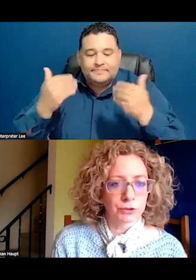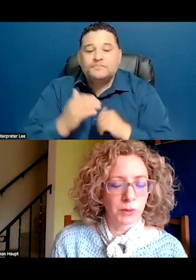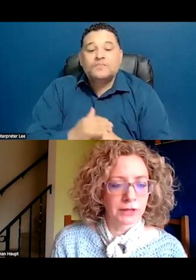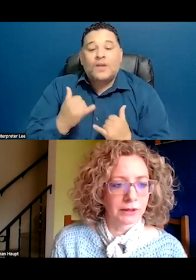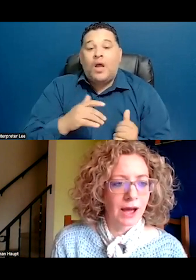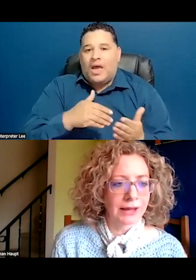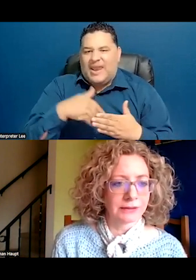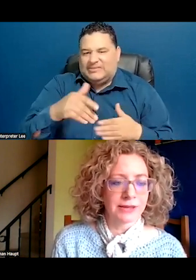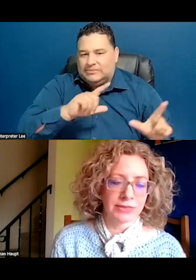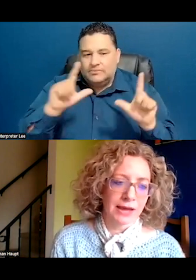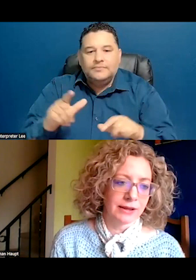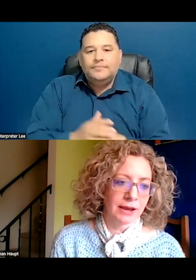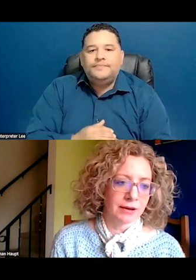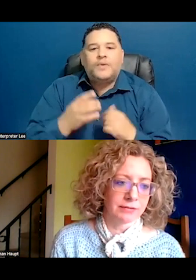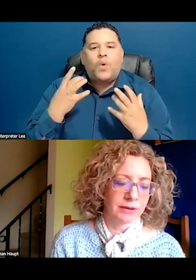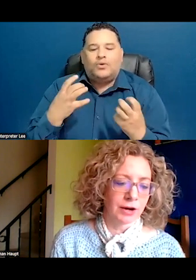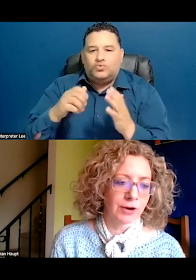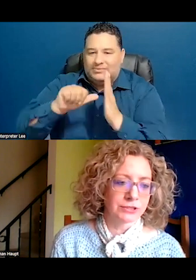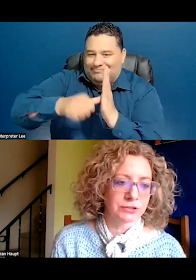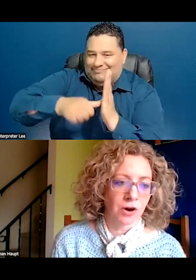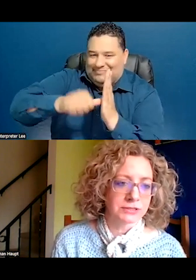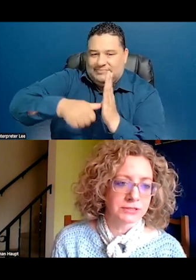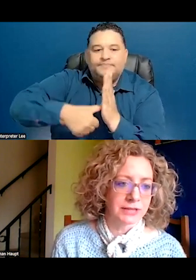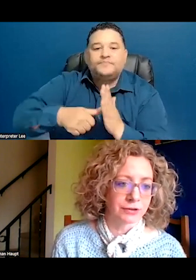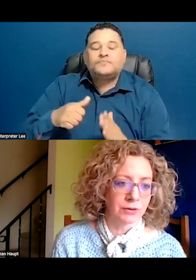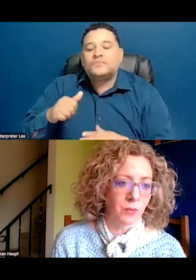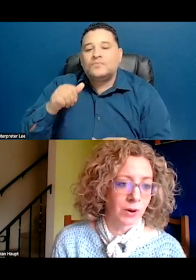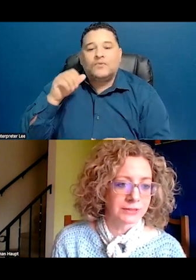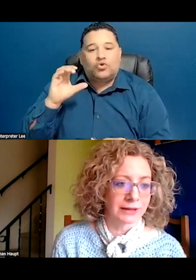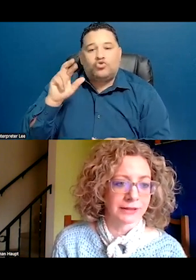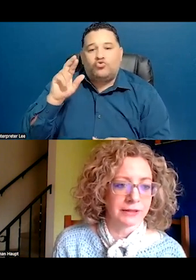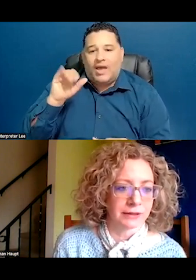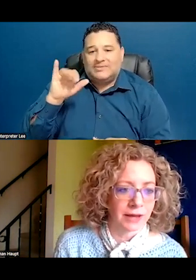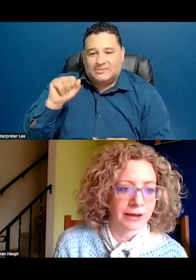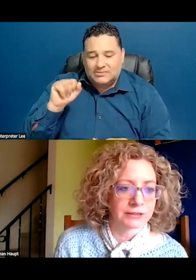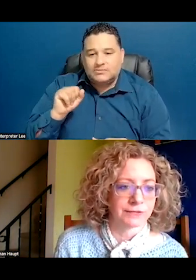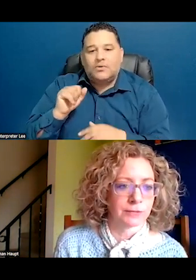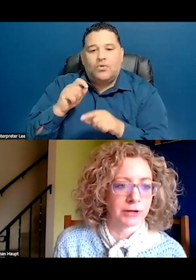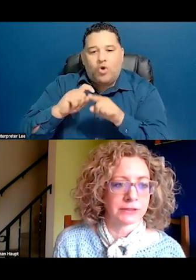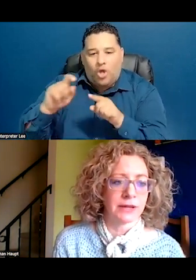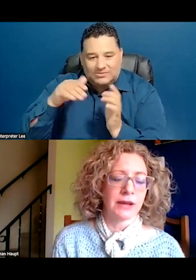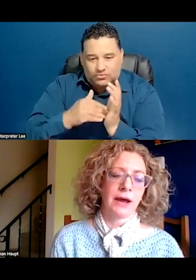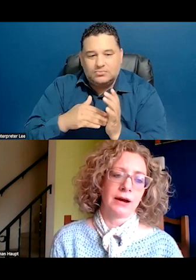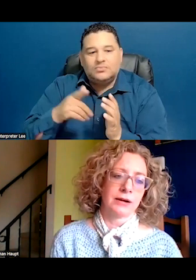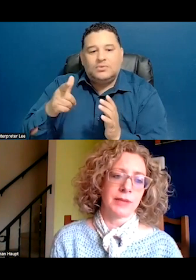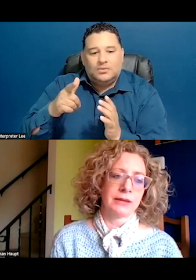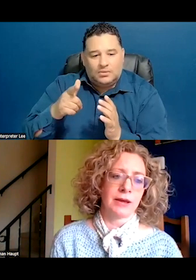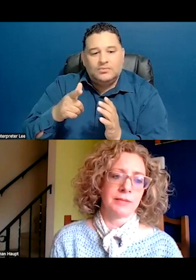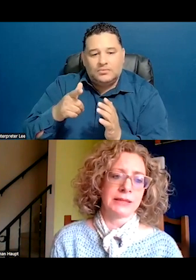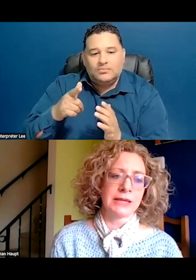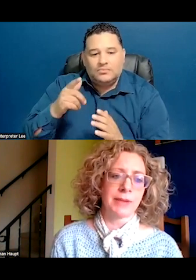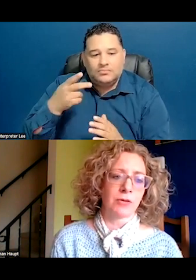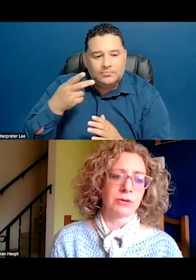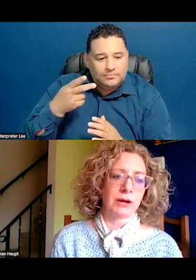Wonderful. Just want to highlight that a crisis call center was highlighted in Hyattsville, Maryland,